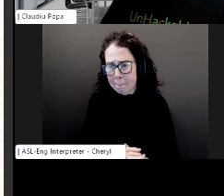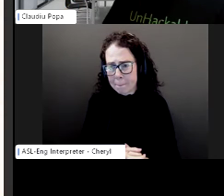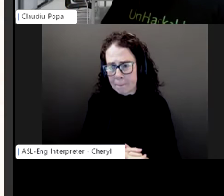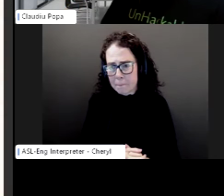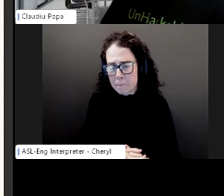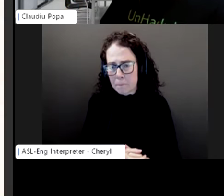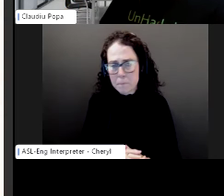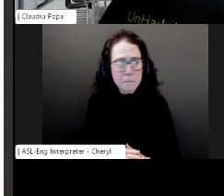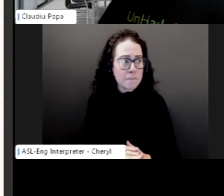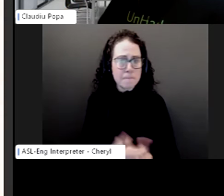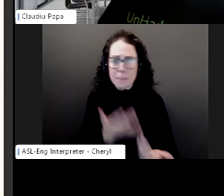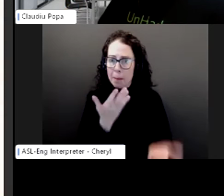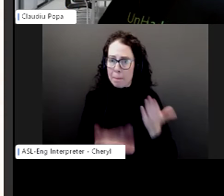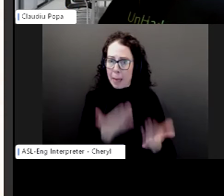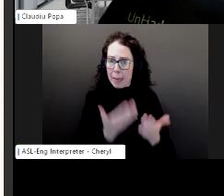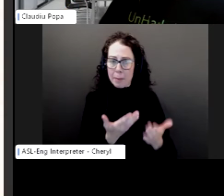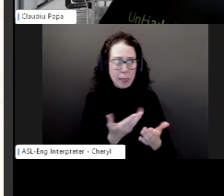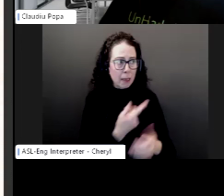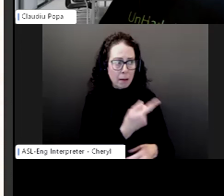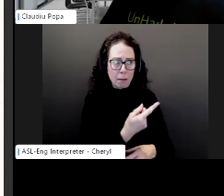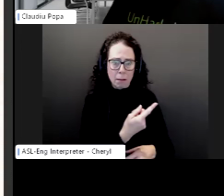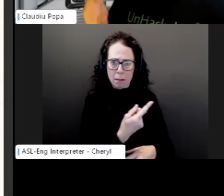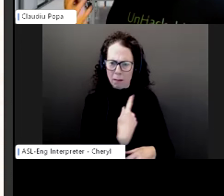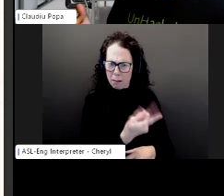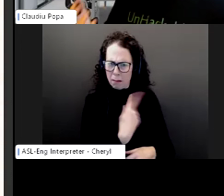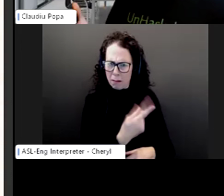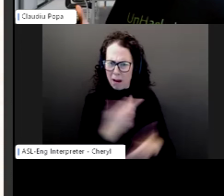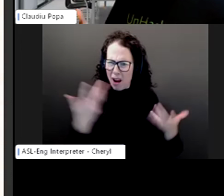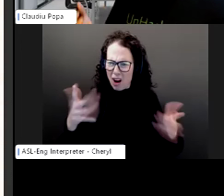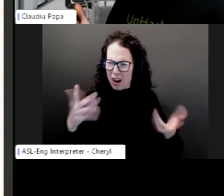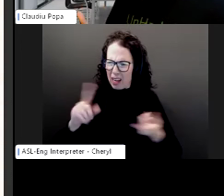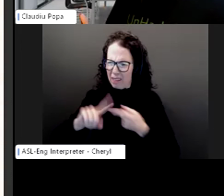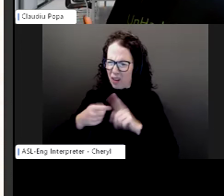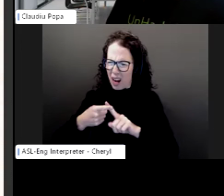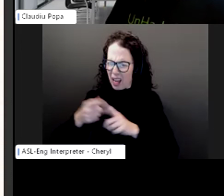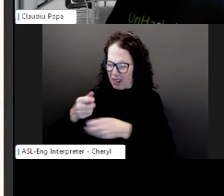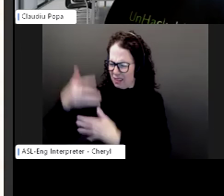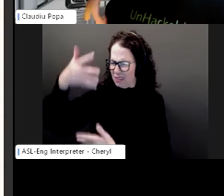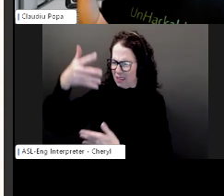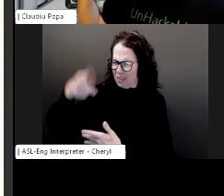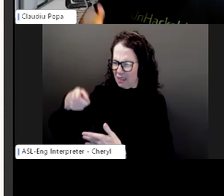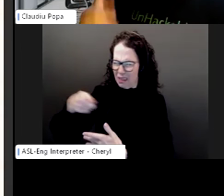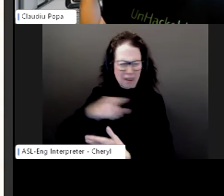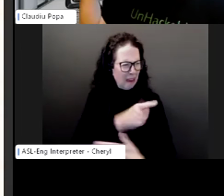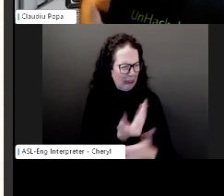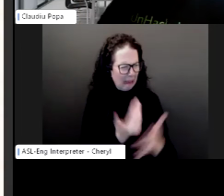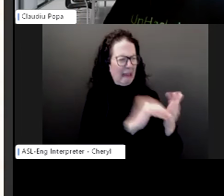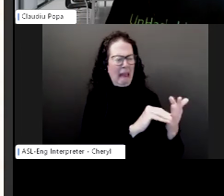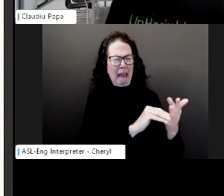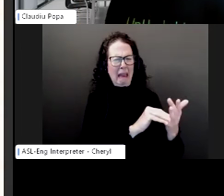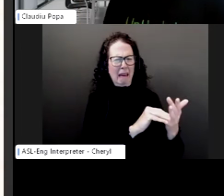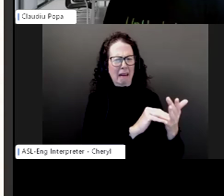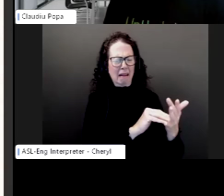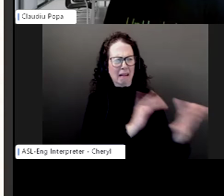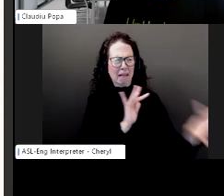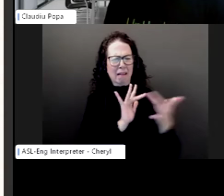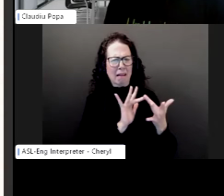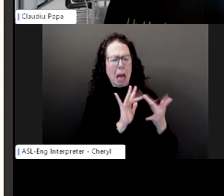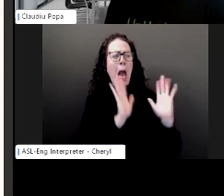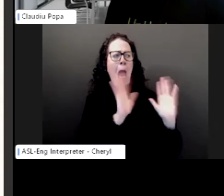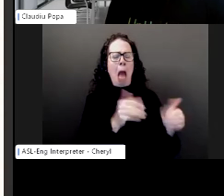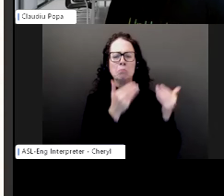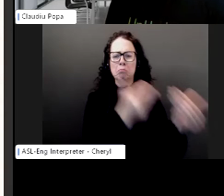friend list twice. That might not be weird to them, especially with people having sometimes